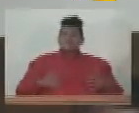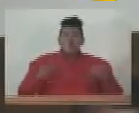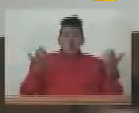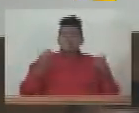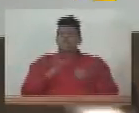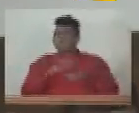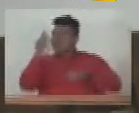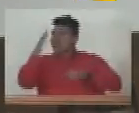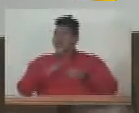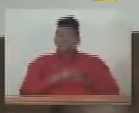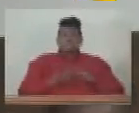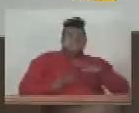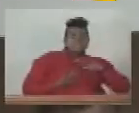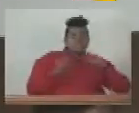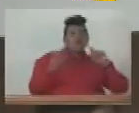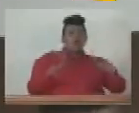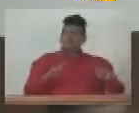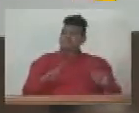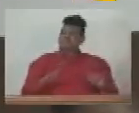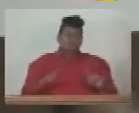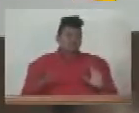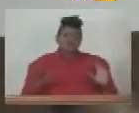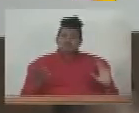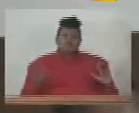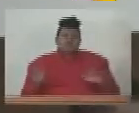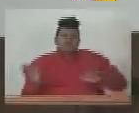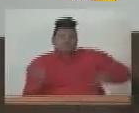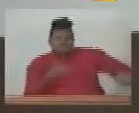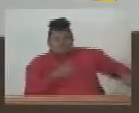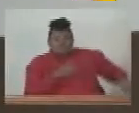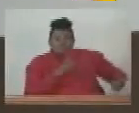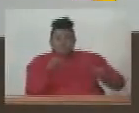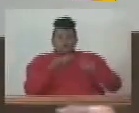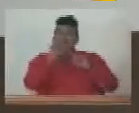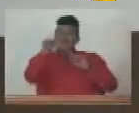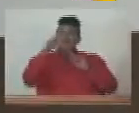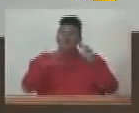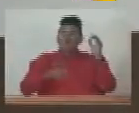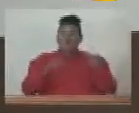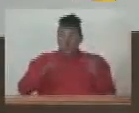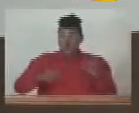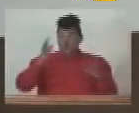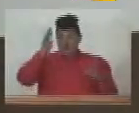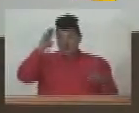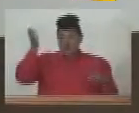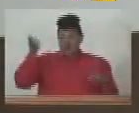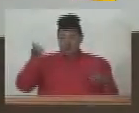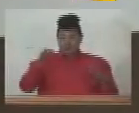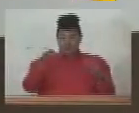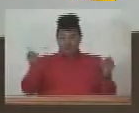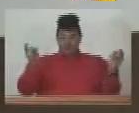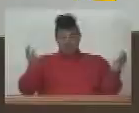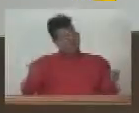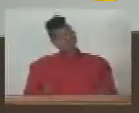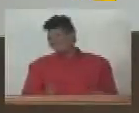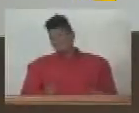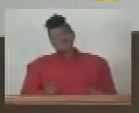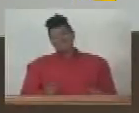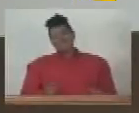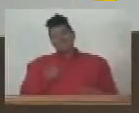without having to end up in courts, Mr. Speaker. Because when you go to court, they're not going to be settled for years. So